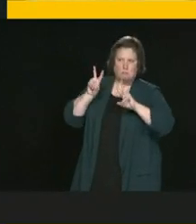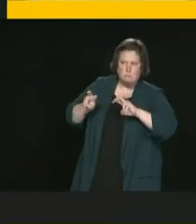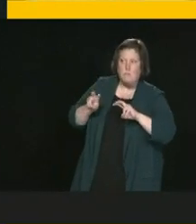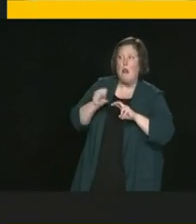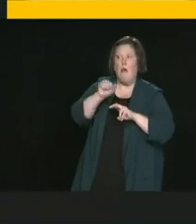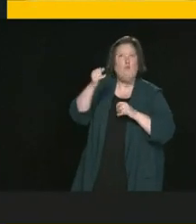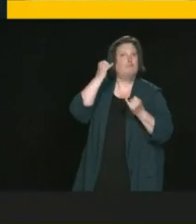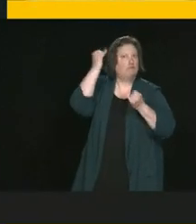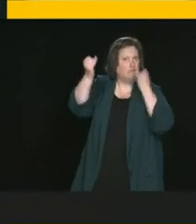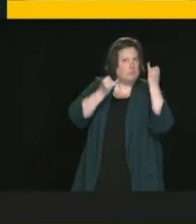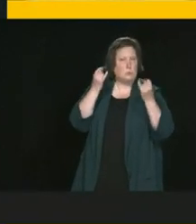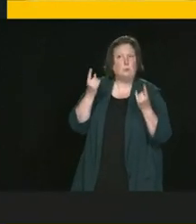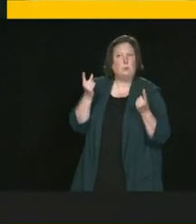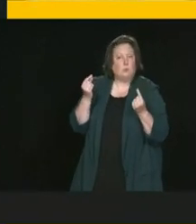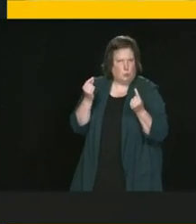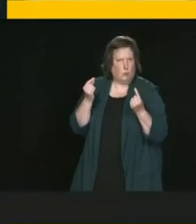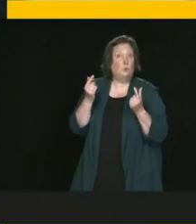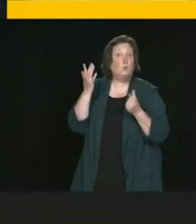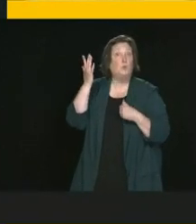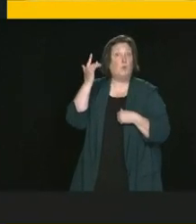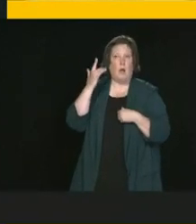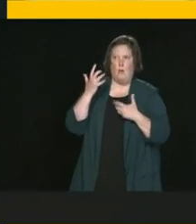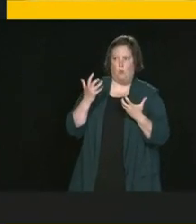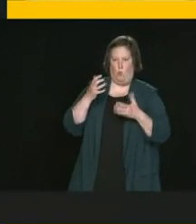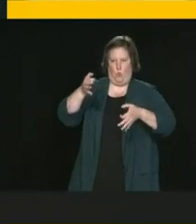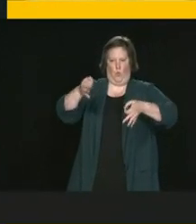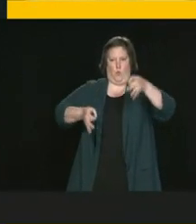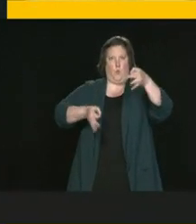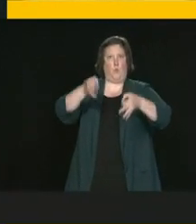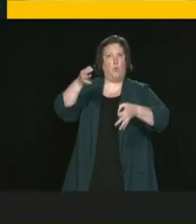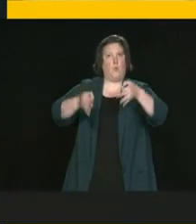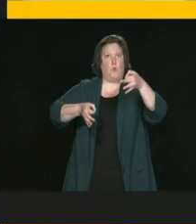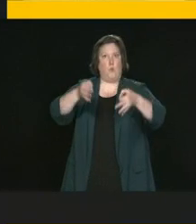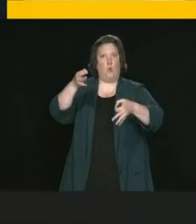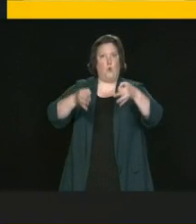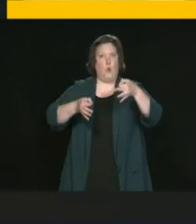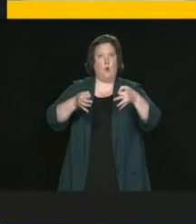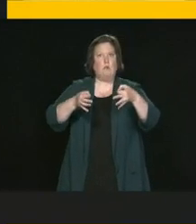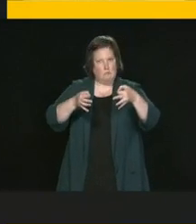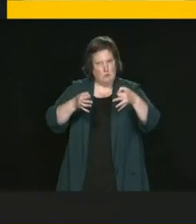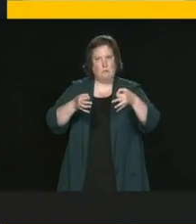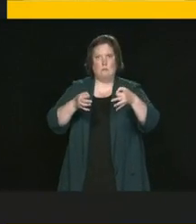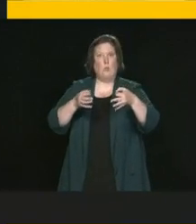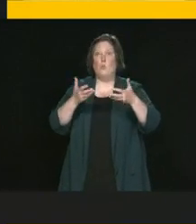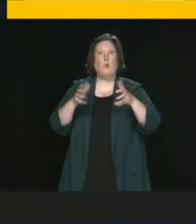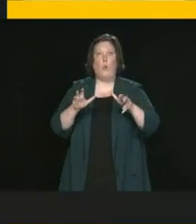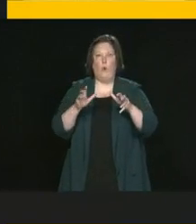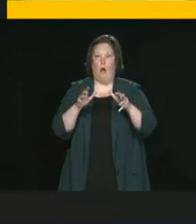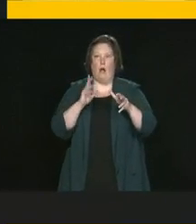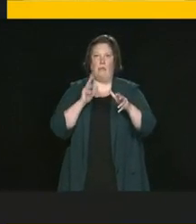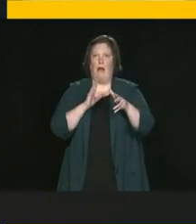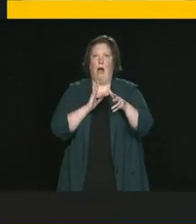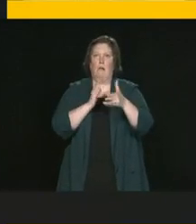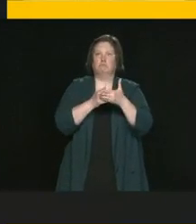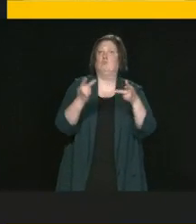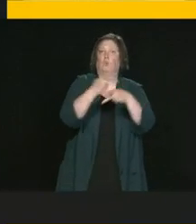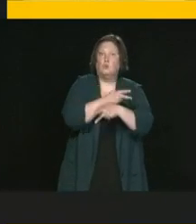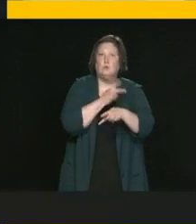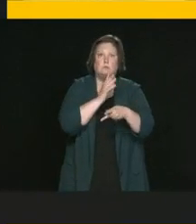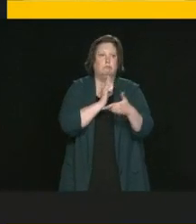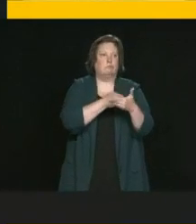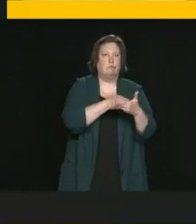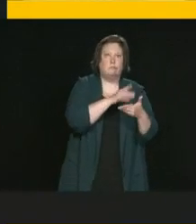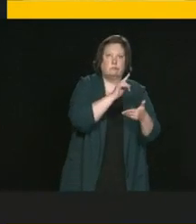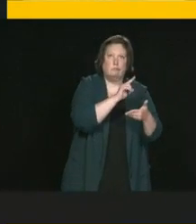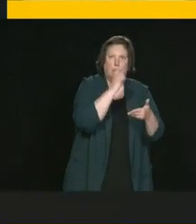measures that we can move forward to make sure that our justice system does not continue to be unfair towards racialized Canadians and Indigenous